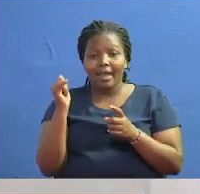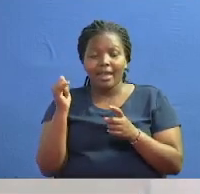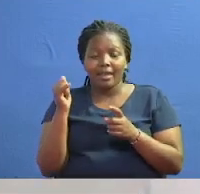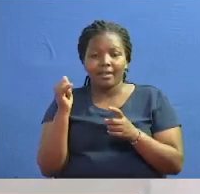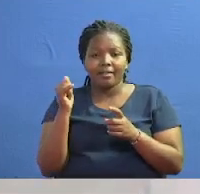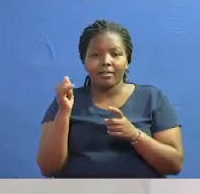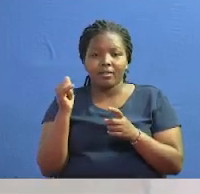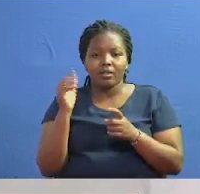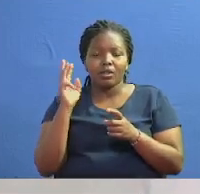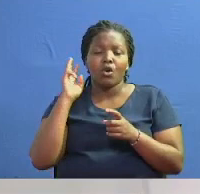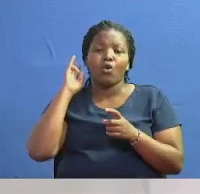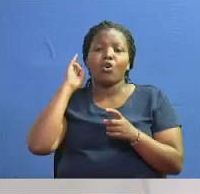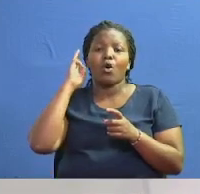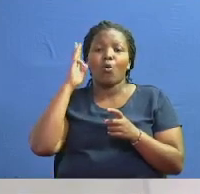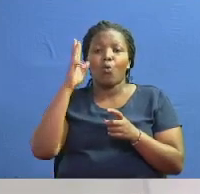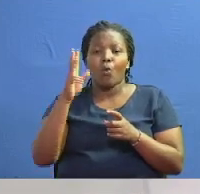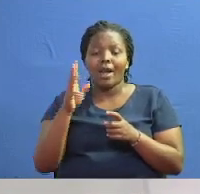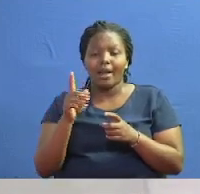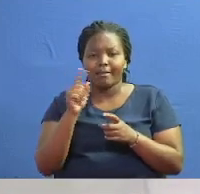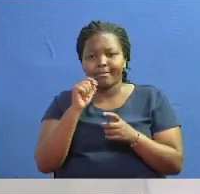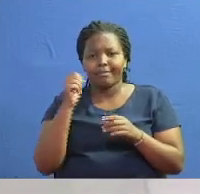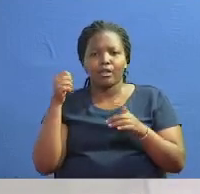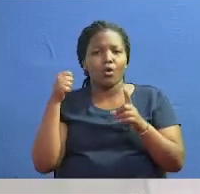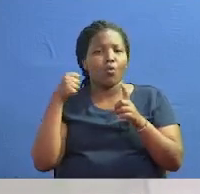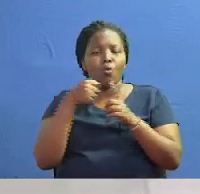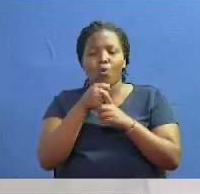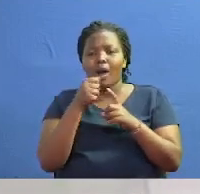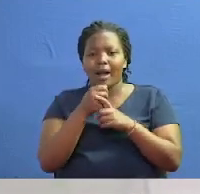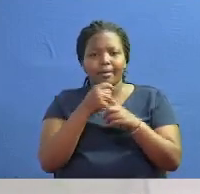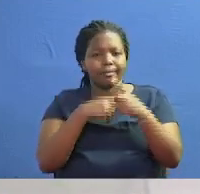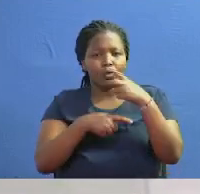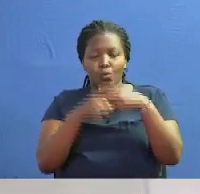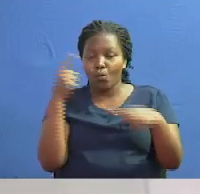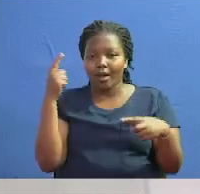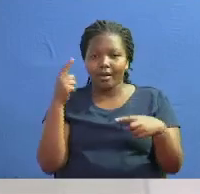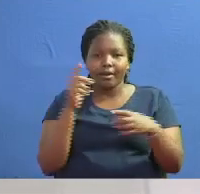will the war against malaria ever be won, in your own opinion?